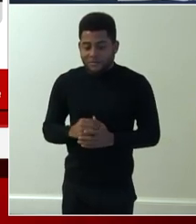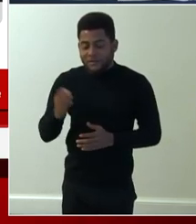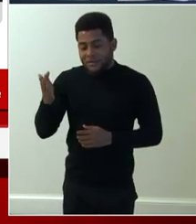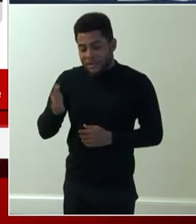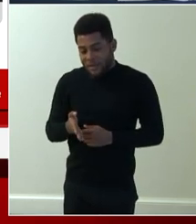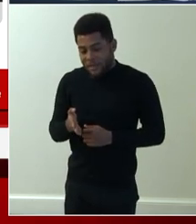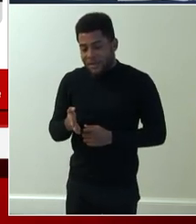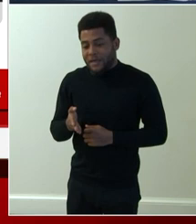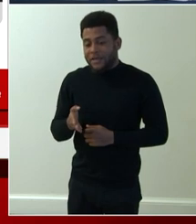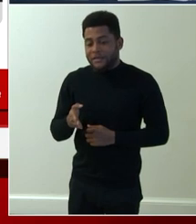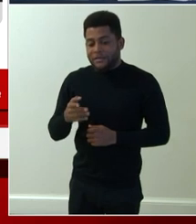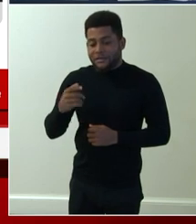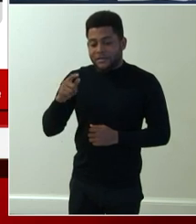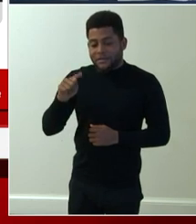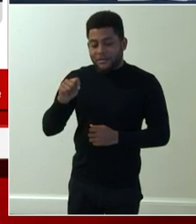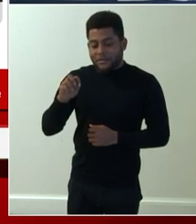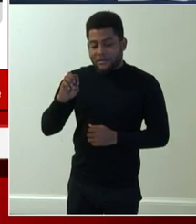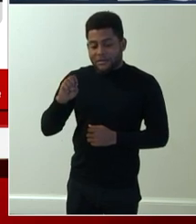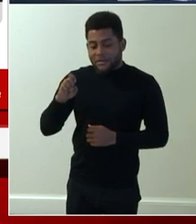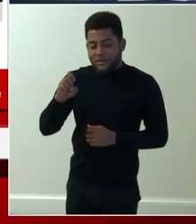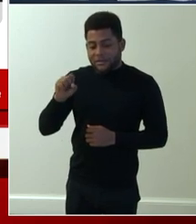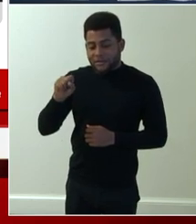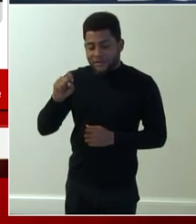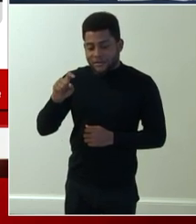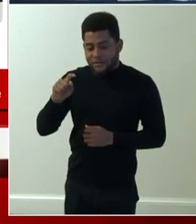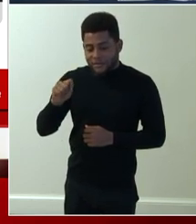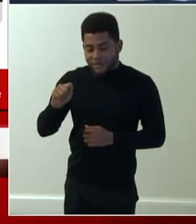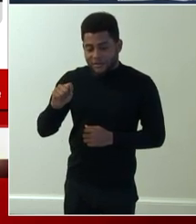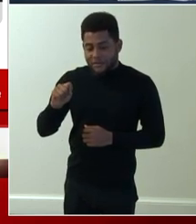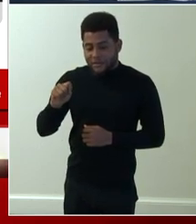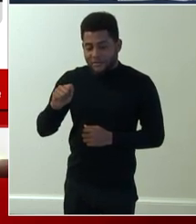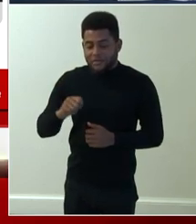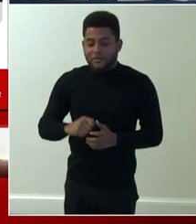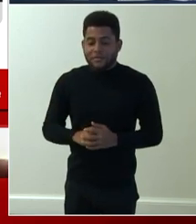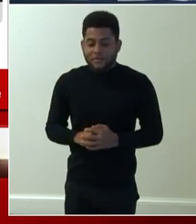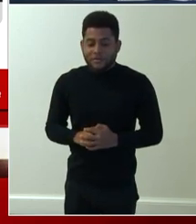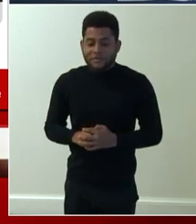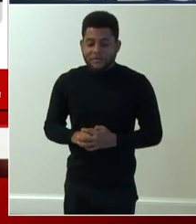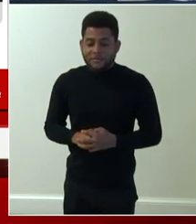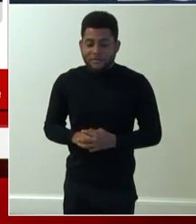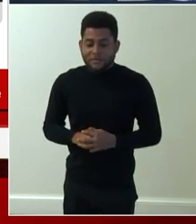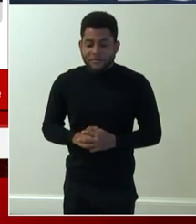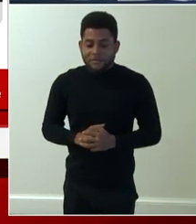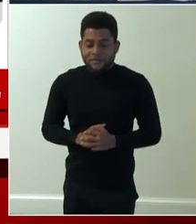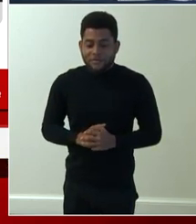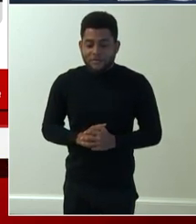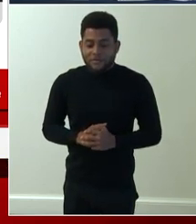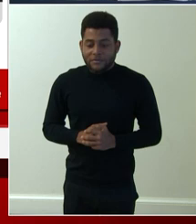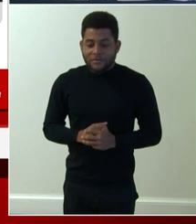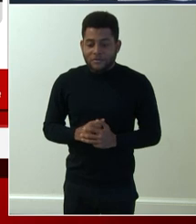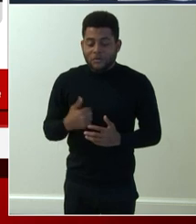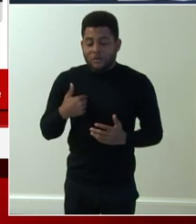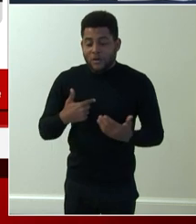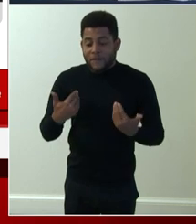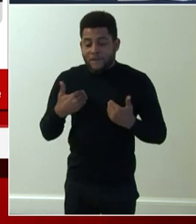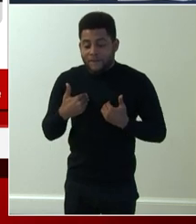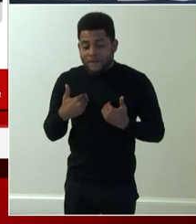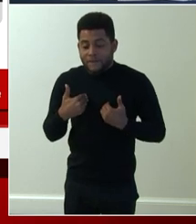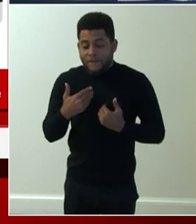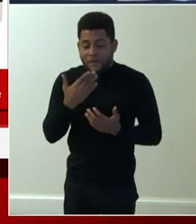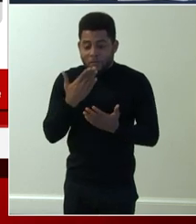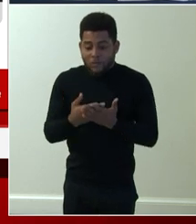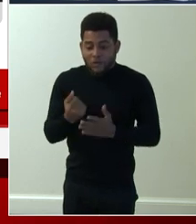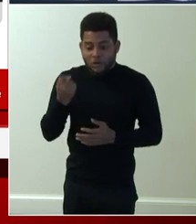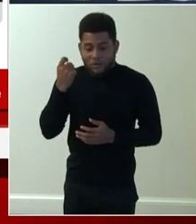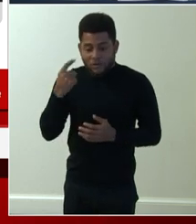were tested at any other laboratory. And so we'll be able to collect that data and have better understanding of who in the community is testing positive.